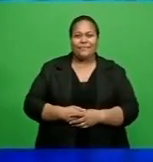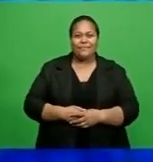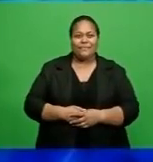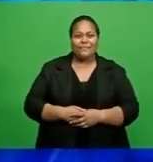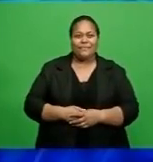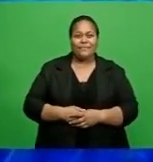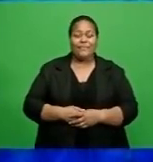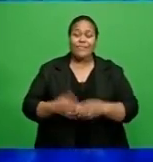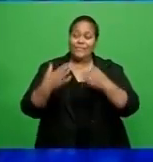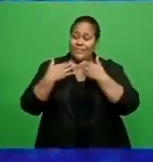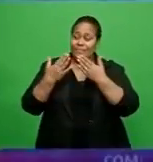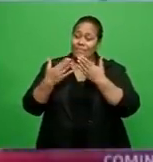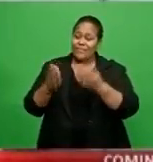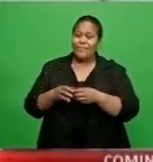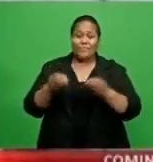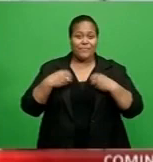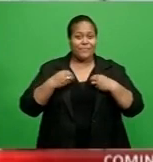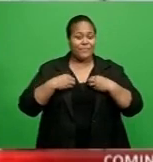Thanks, Jackie. In business tonight,